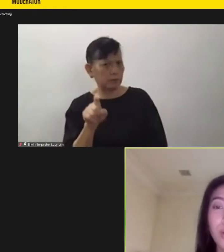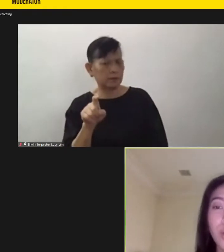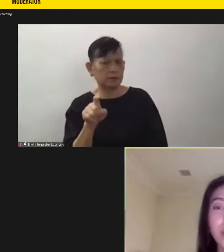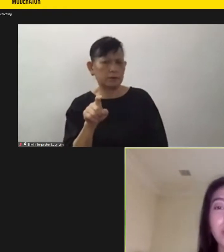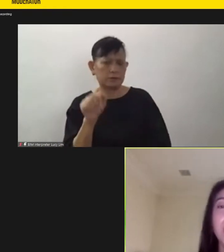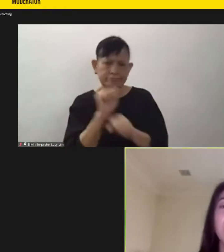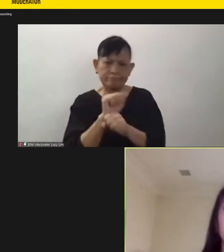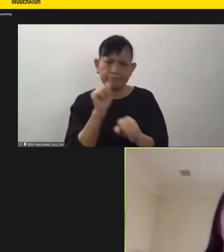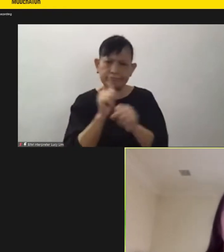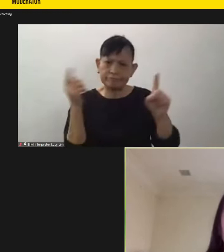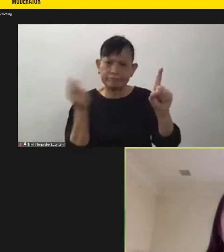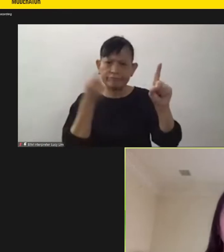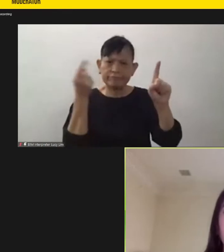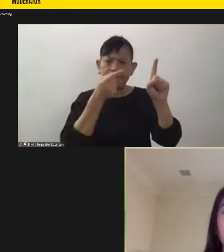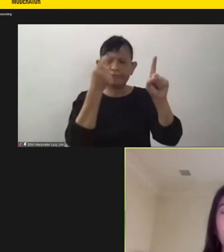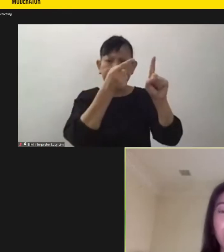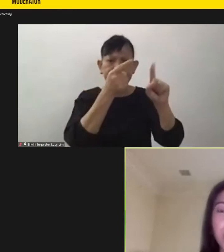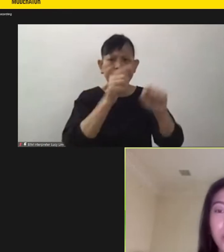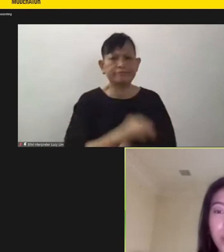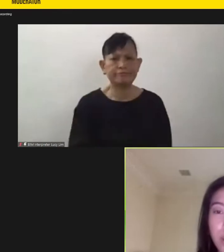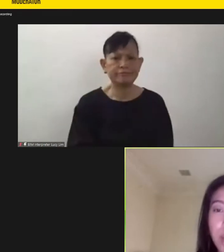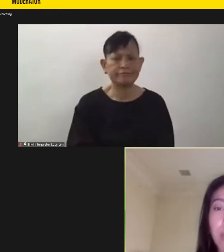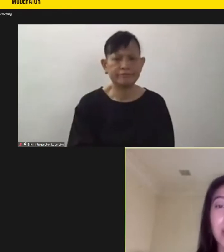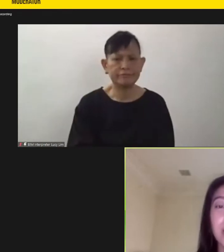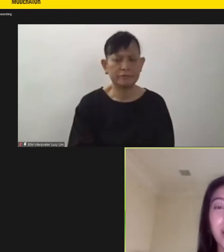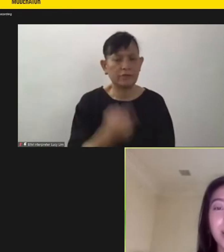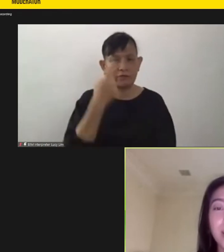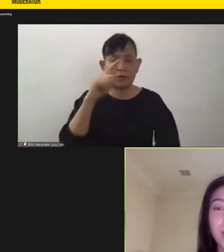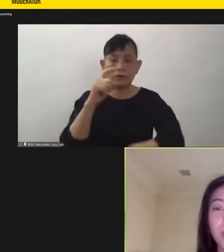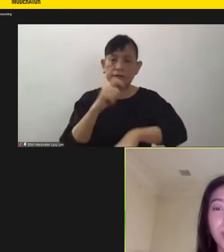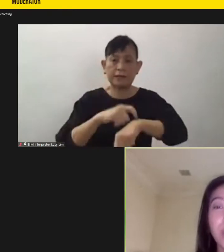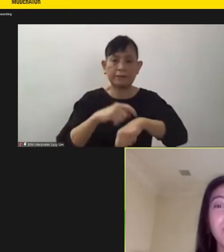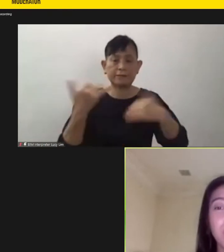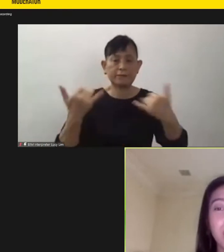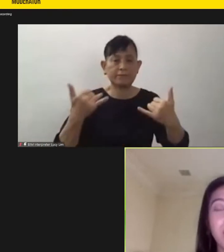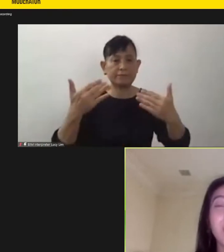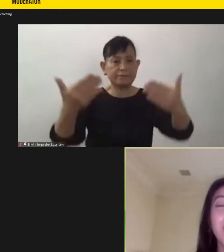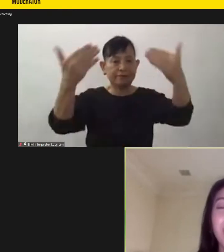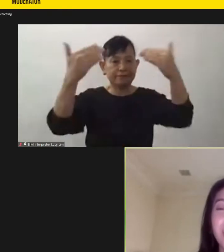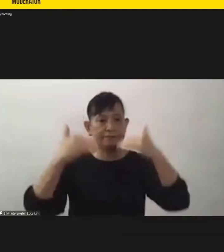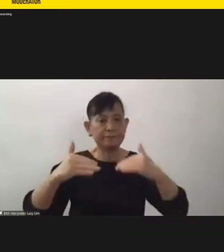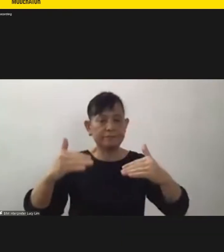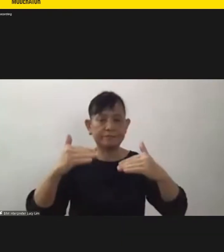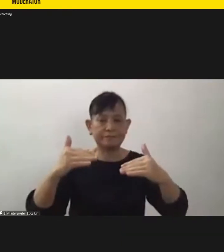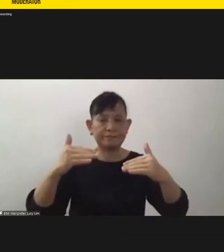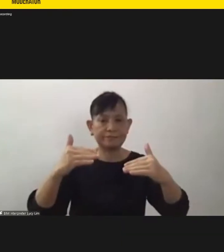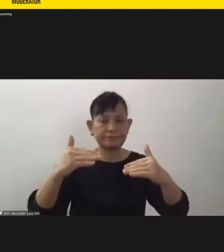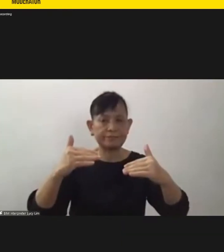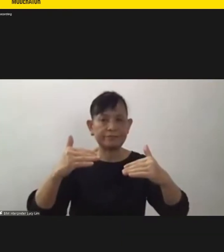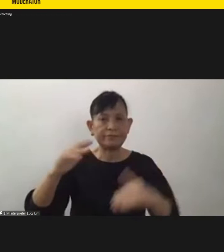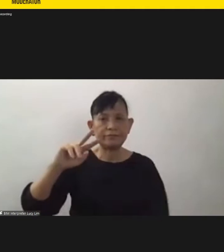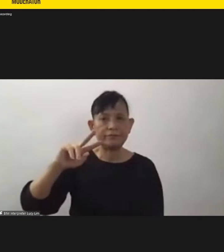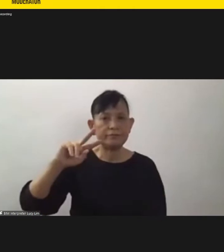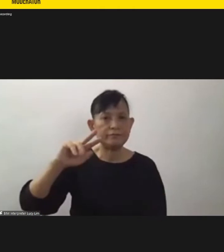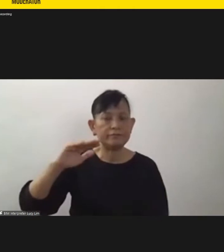we need to work towards. So in the interest of time, I'd like to invite our next speaker,